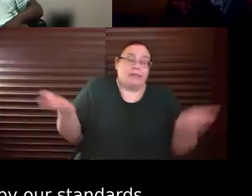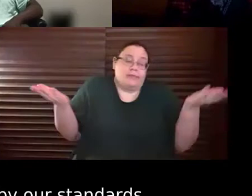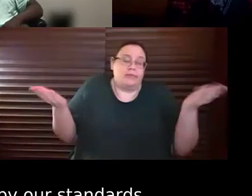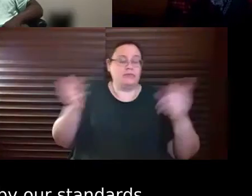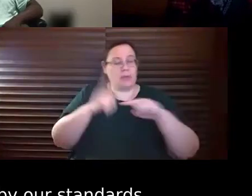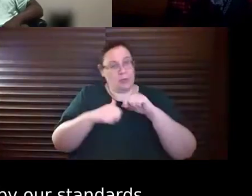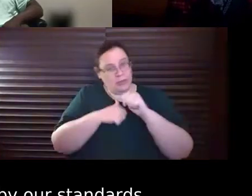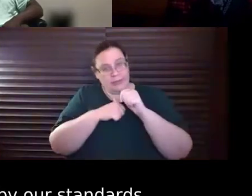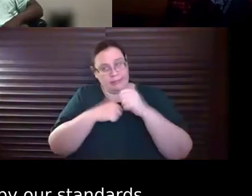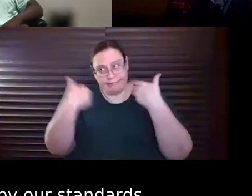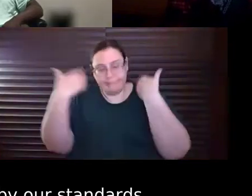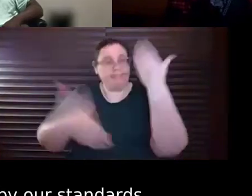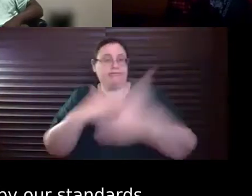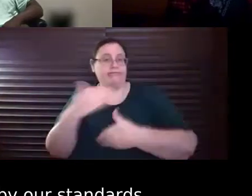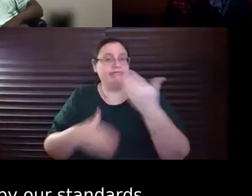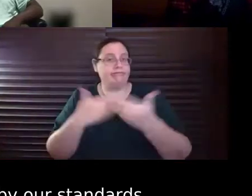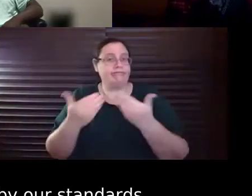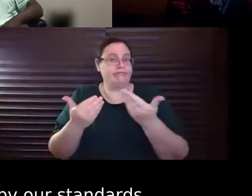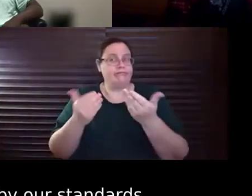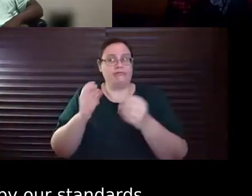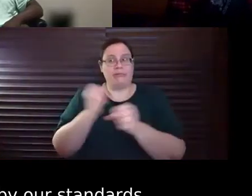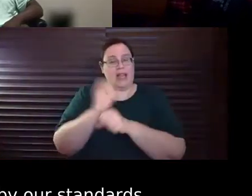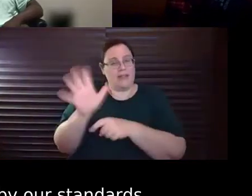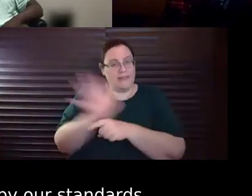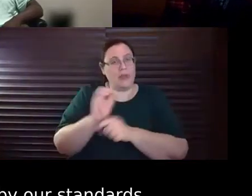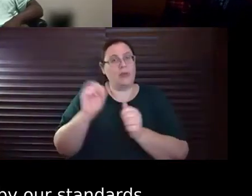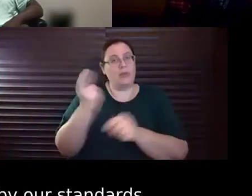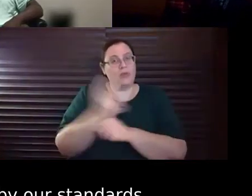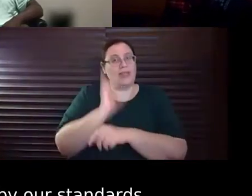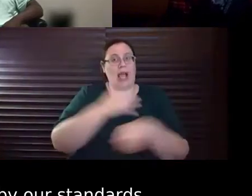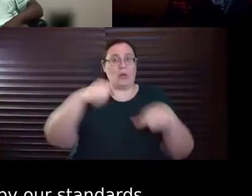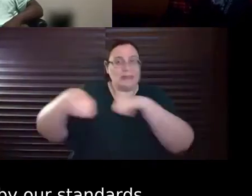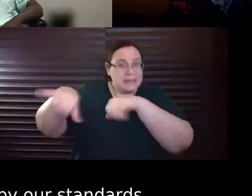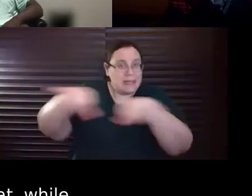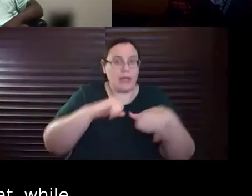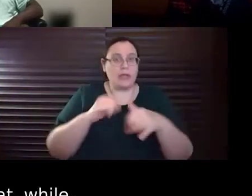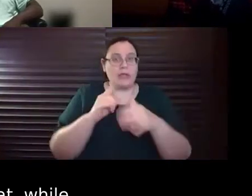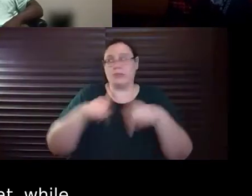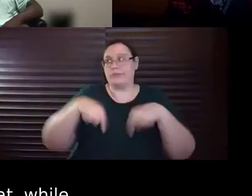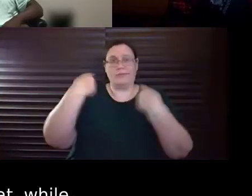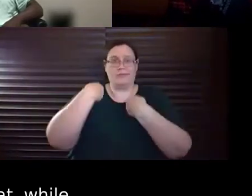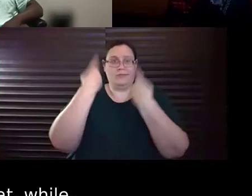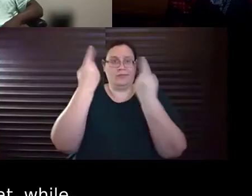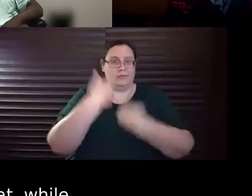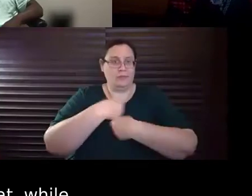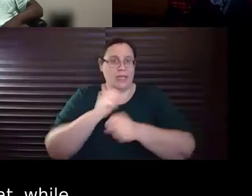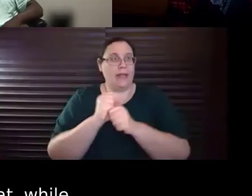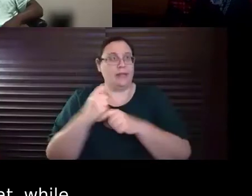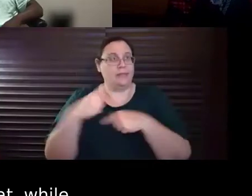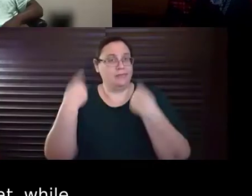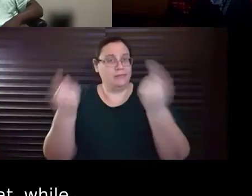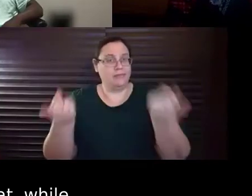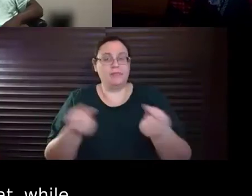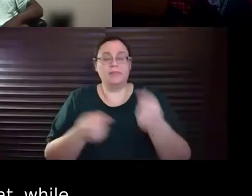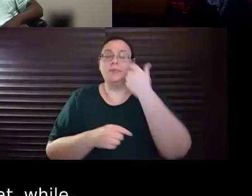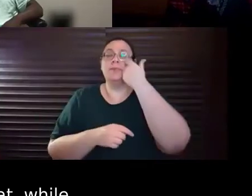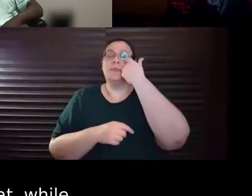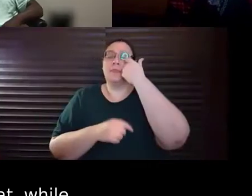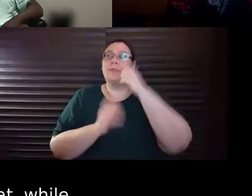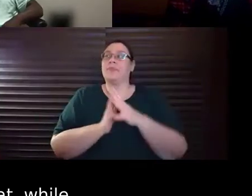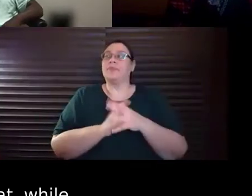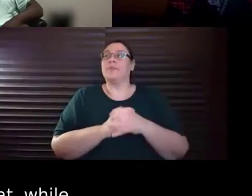on like kind of by our standards and what we've always done. And I think that